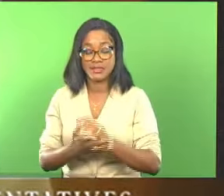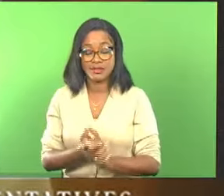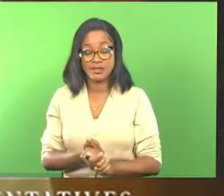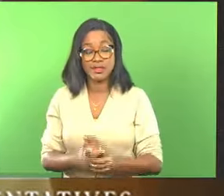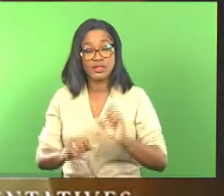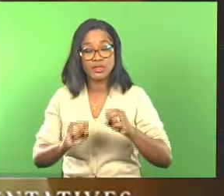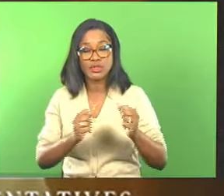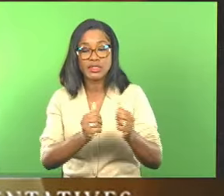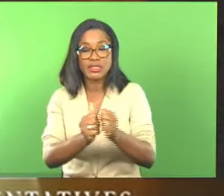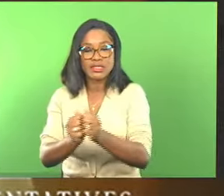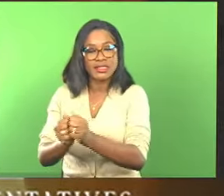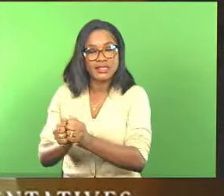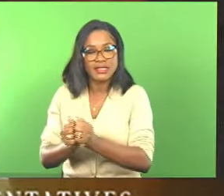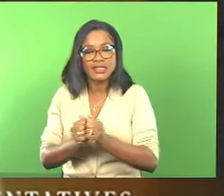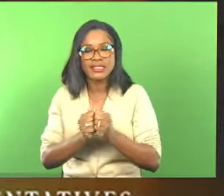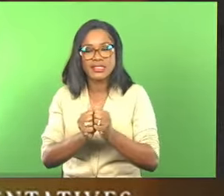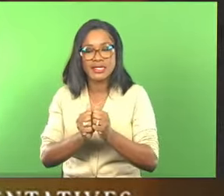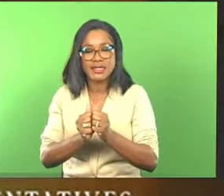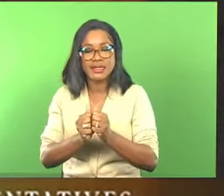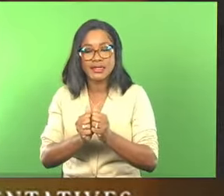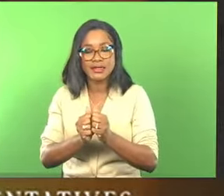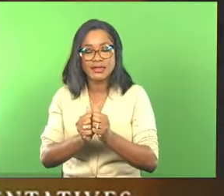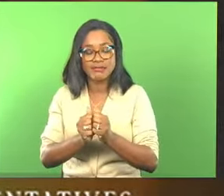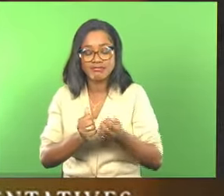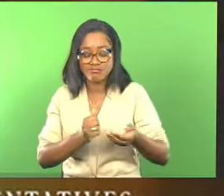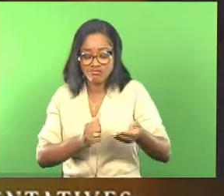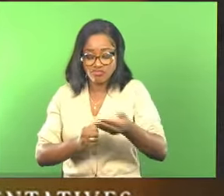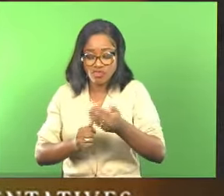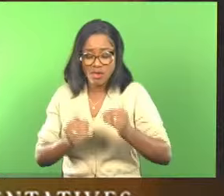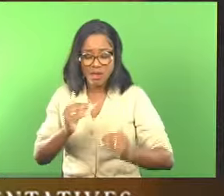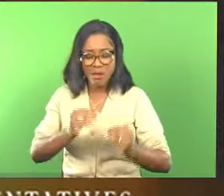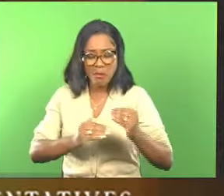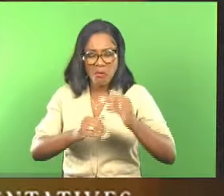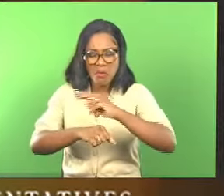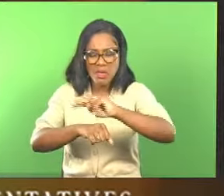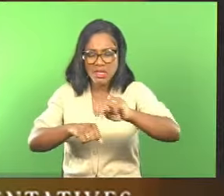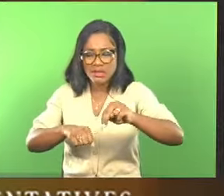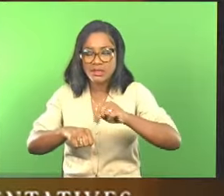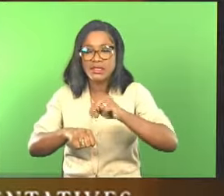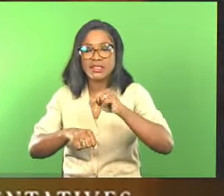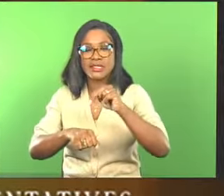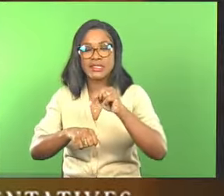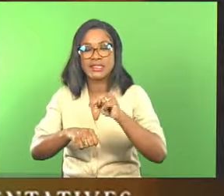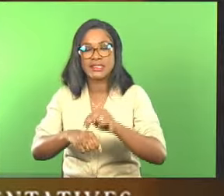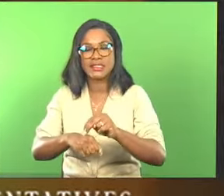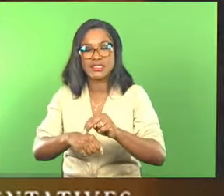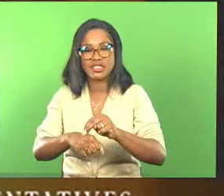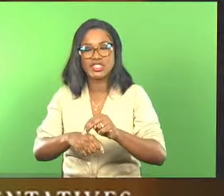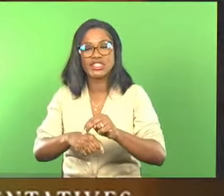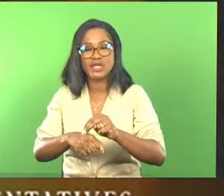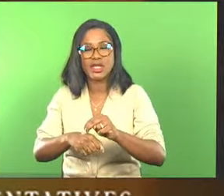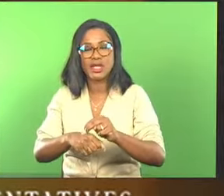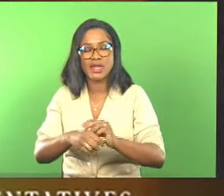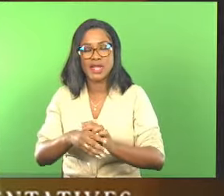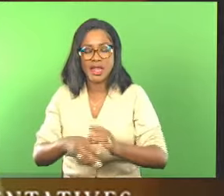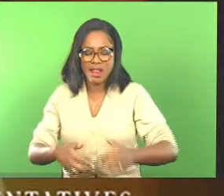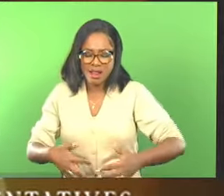Together, you have built a nation that lives its motto,